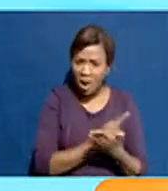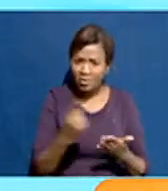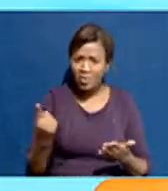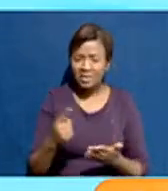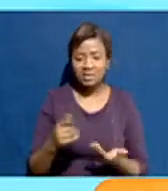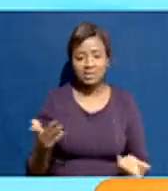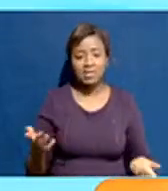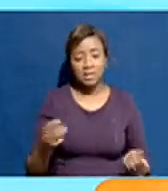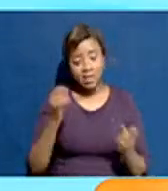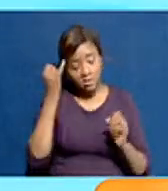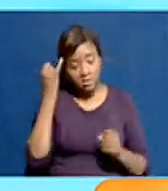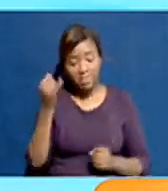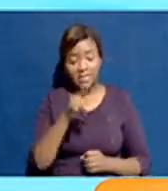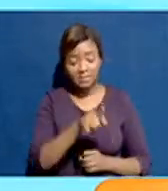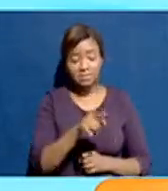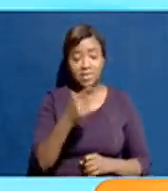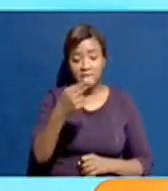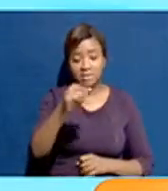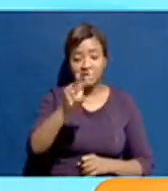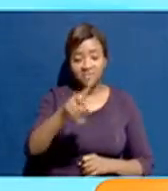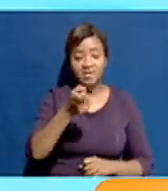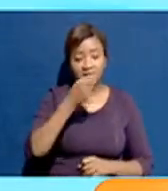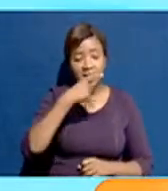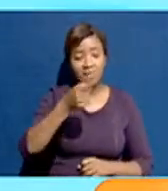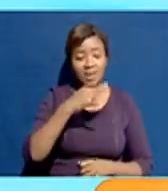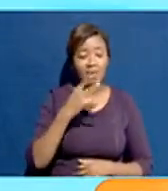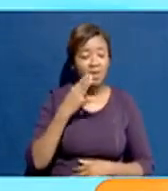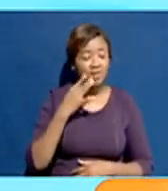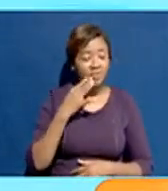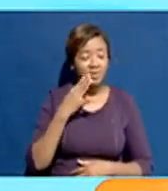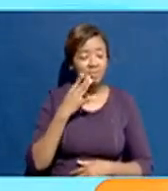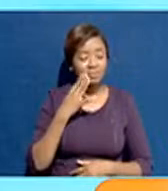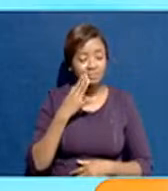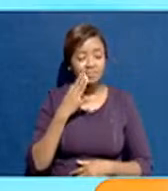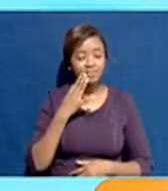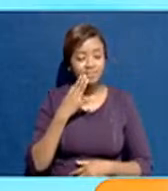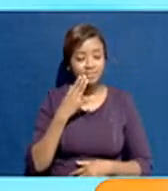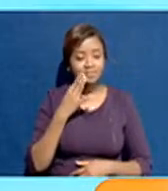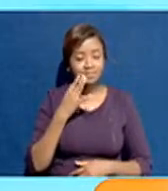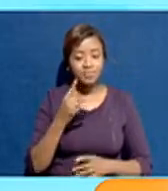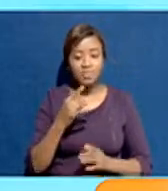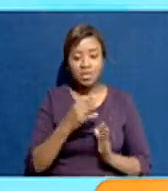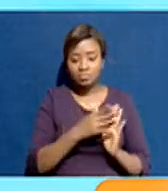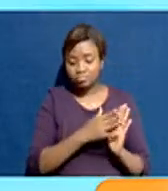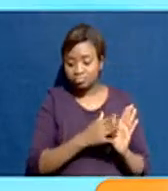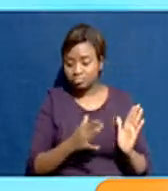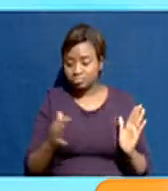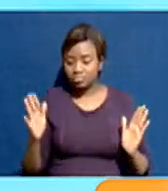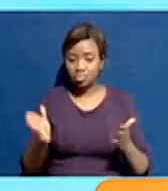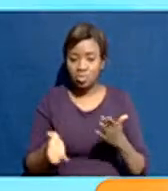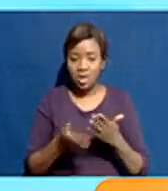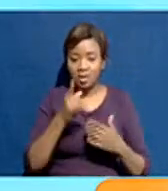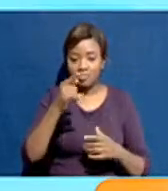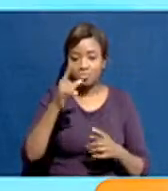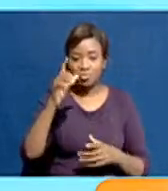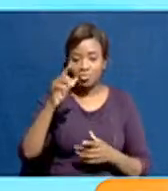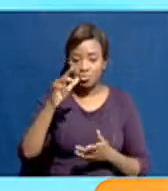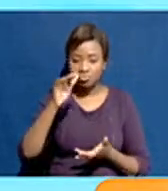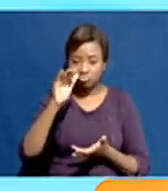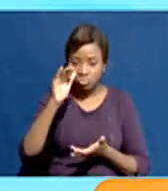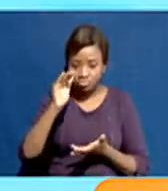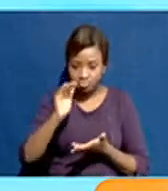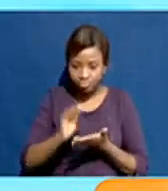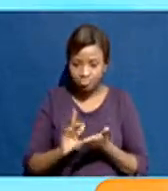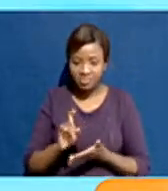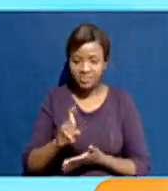you can imagine taking that pill every day consistently for you to achieve what we call the viral suppression.